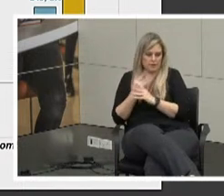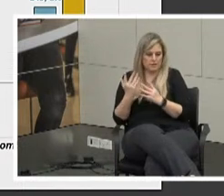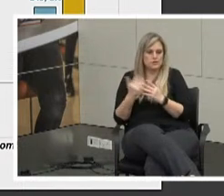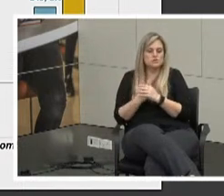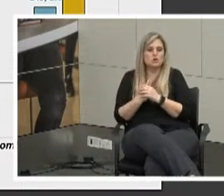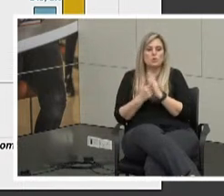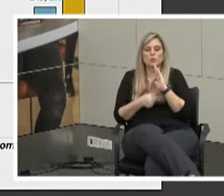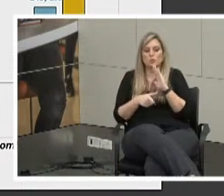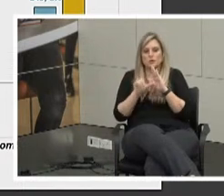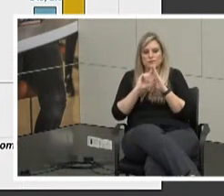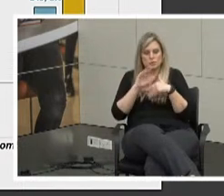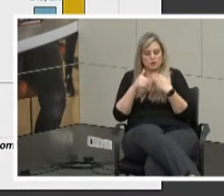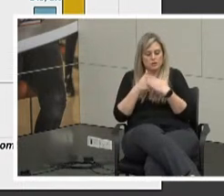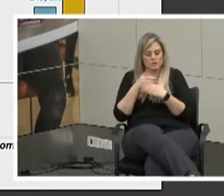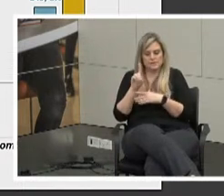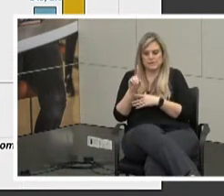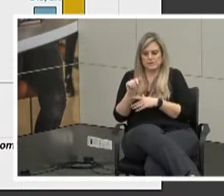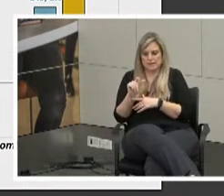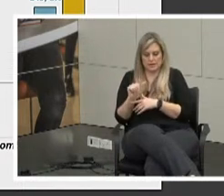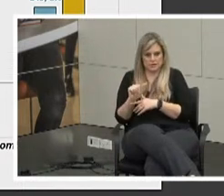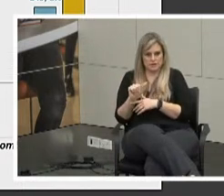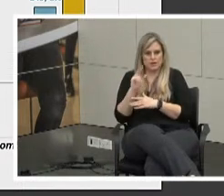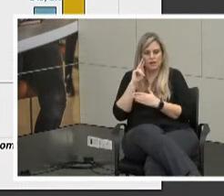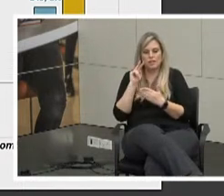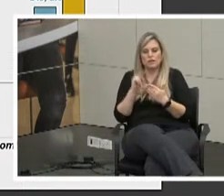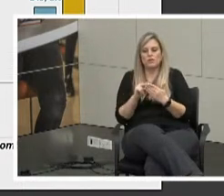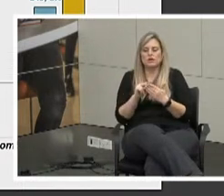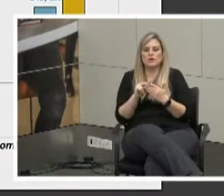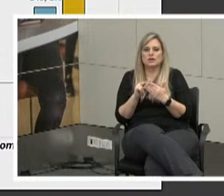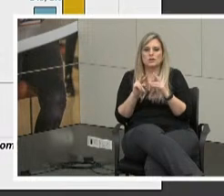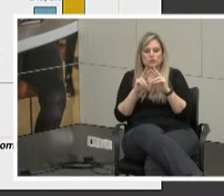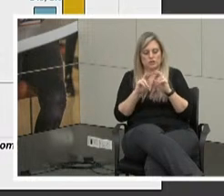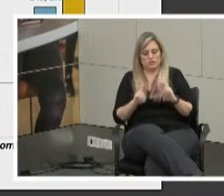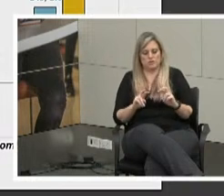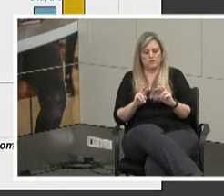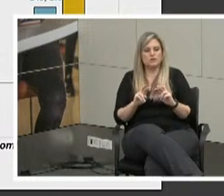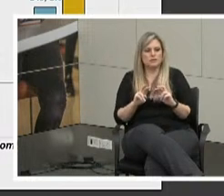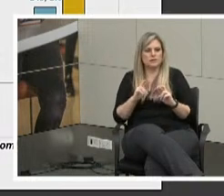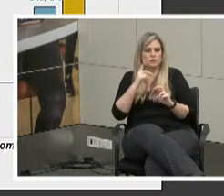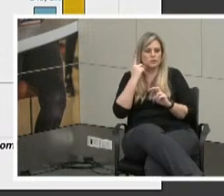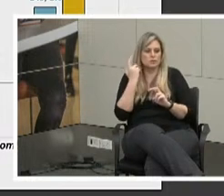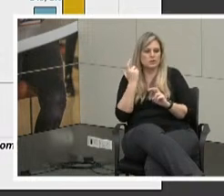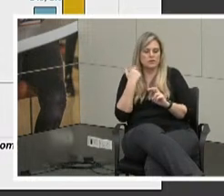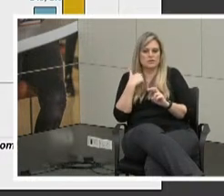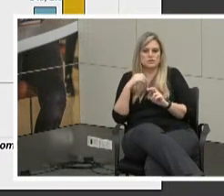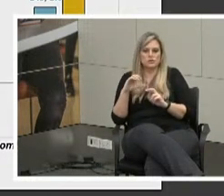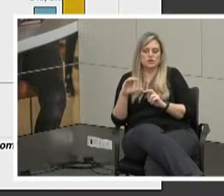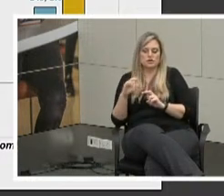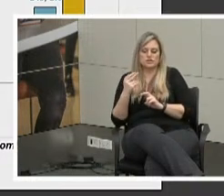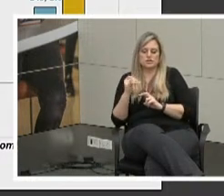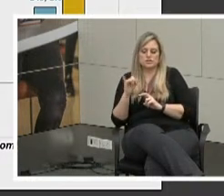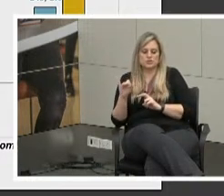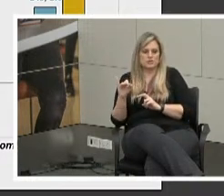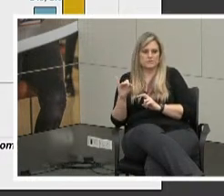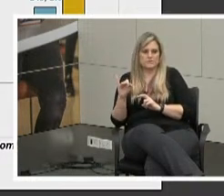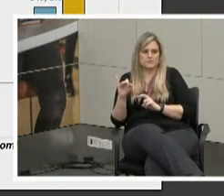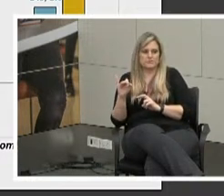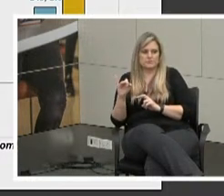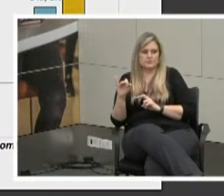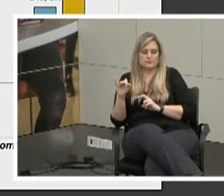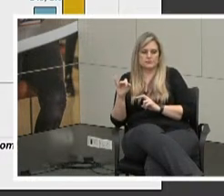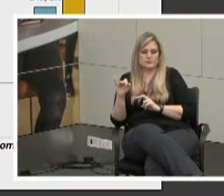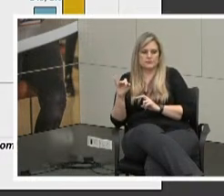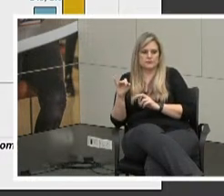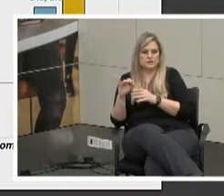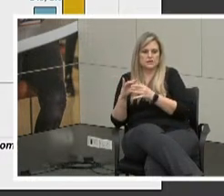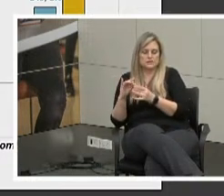so reviewing the data and um looking it really aligns with what Chief ho presented last week